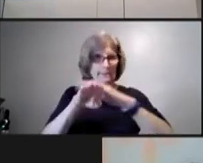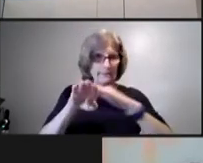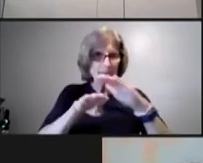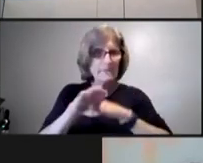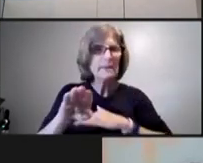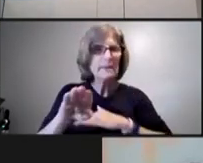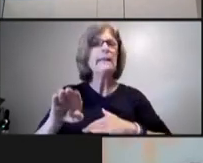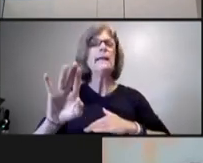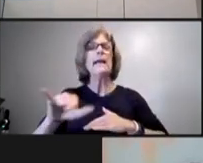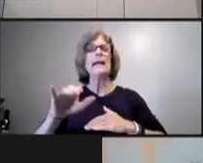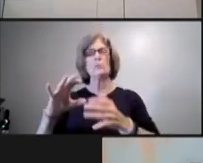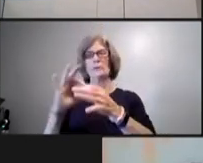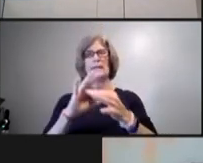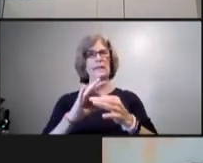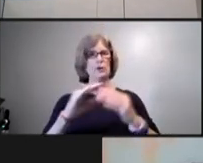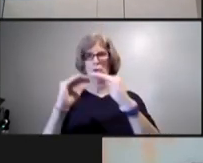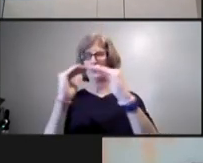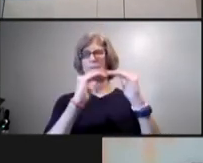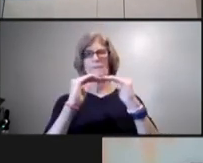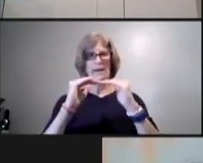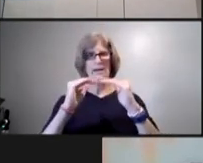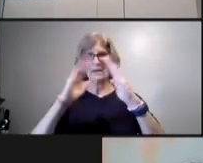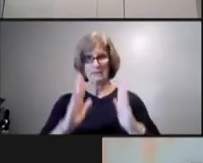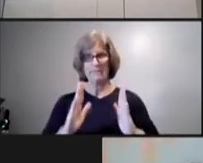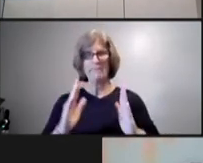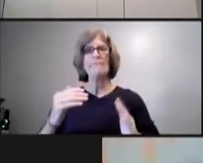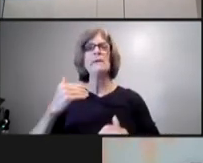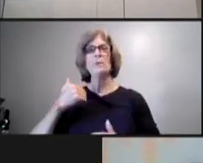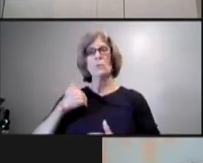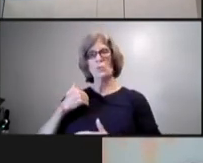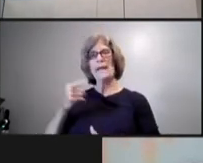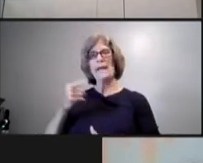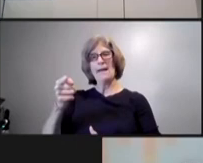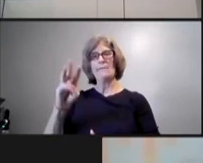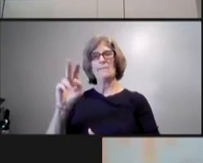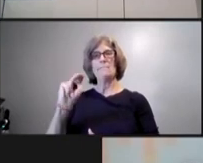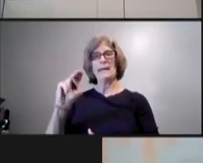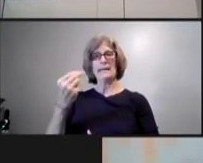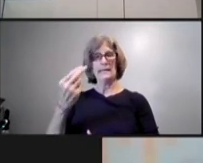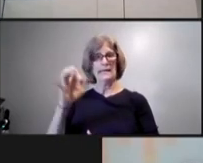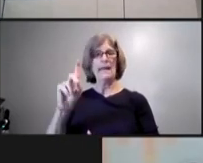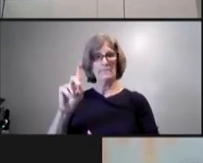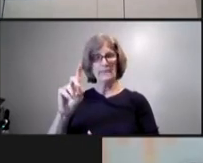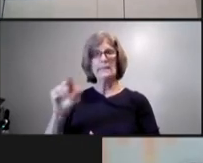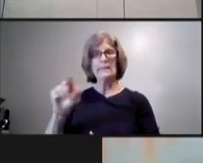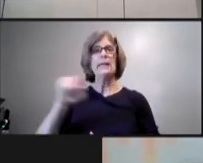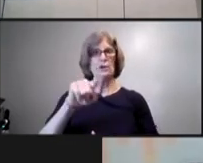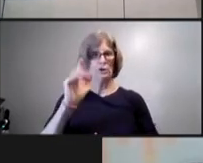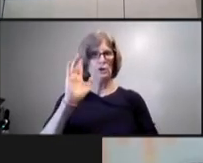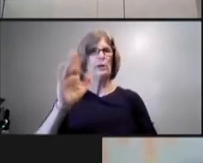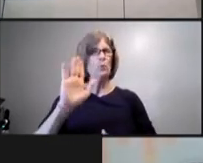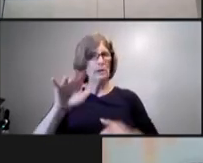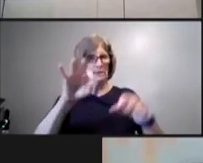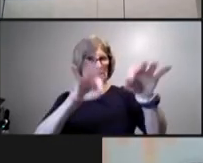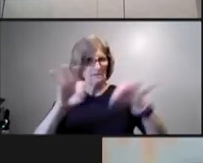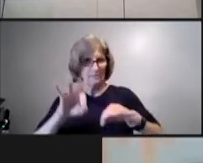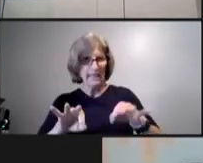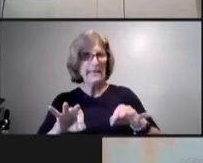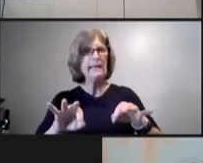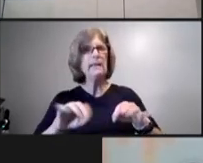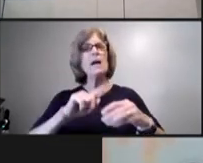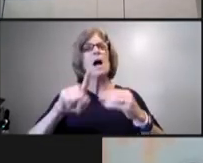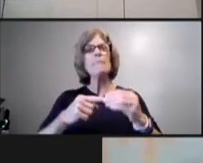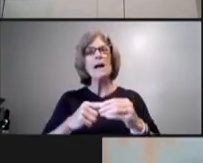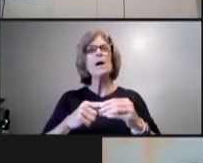housing. So fortunately, we have our partner, Megan Hammond, here, and she's going to be guiding us through a conversation